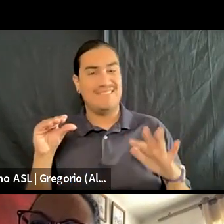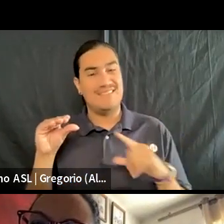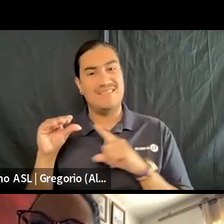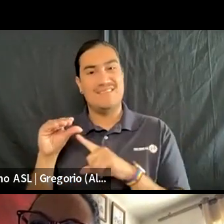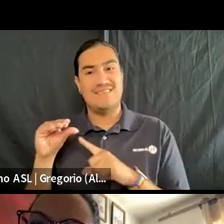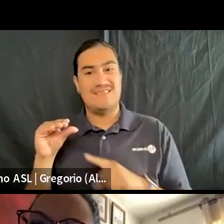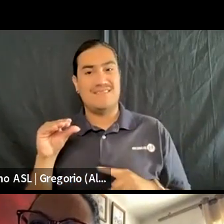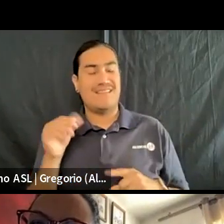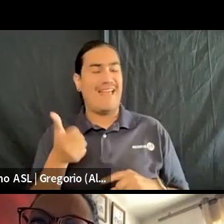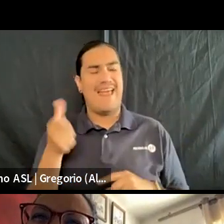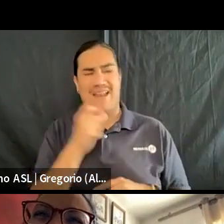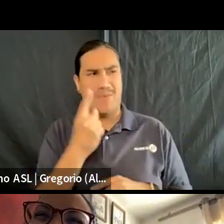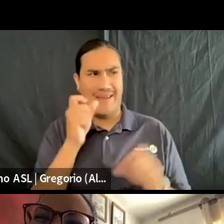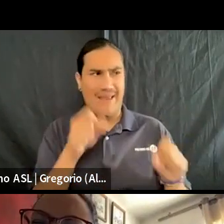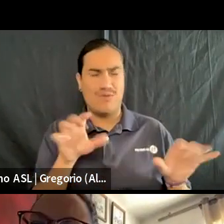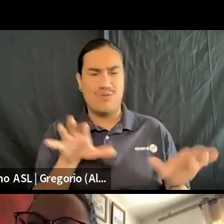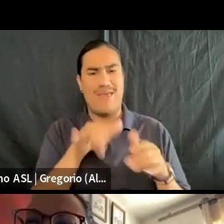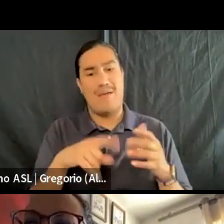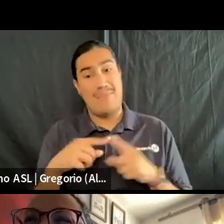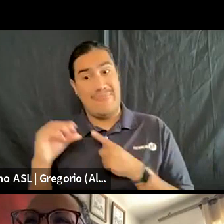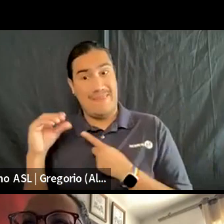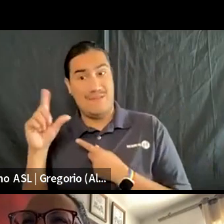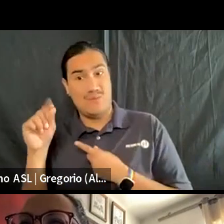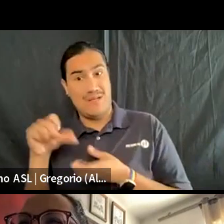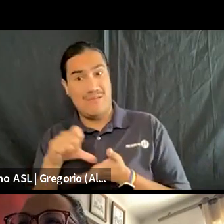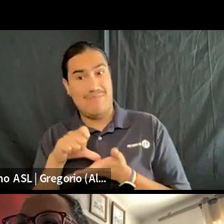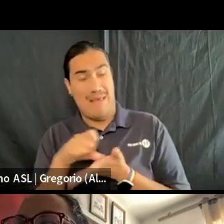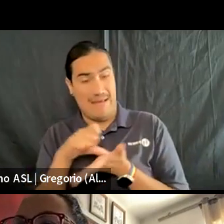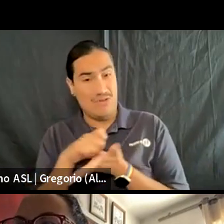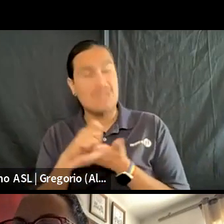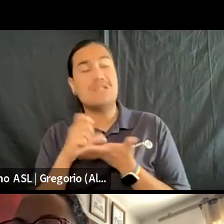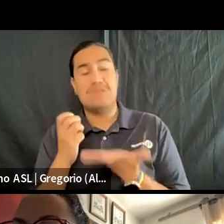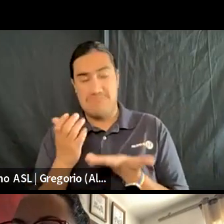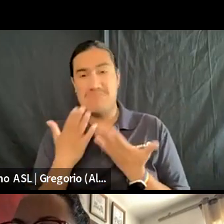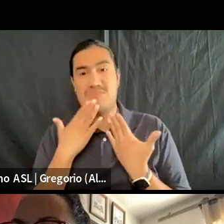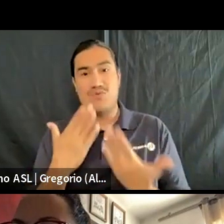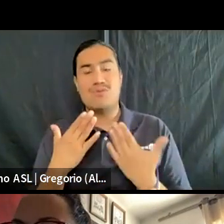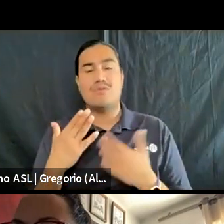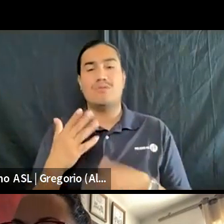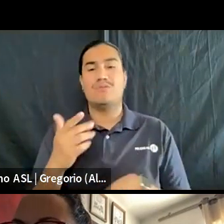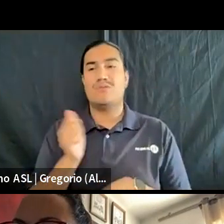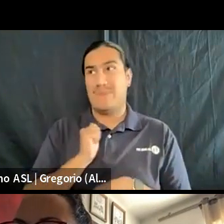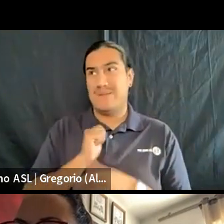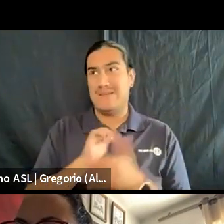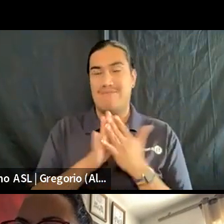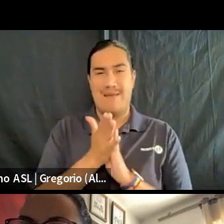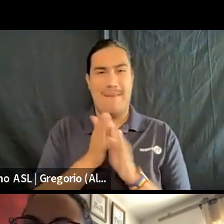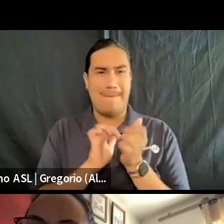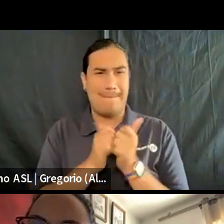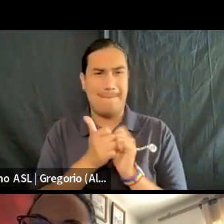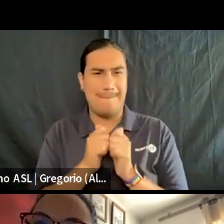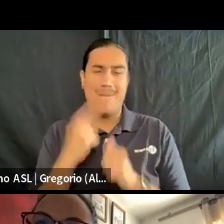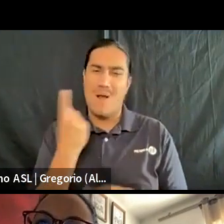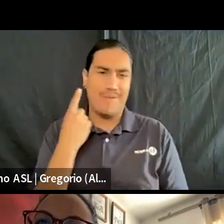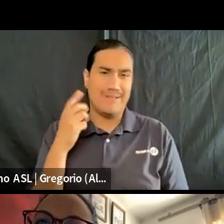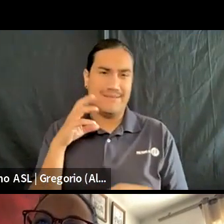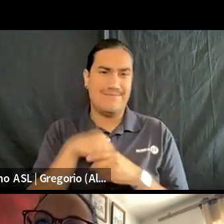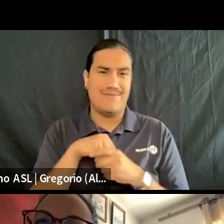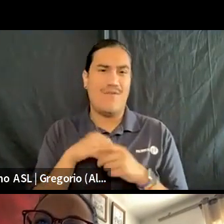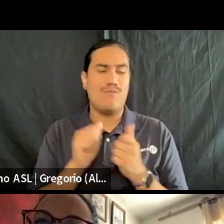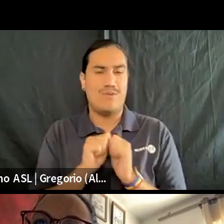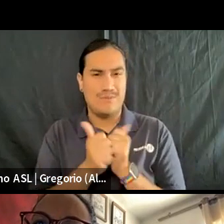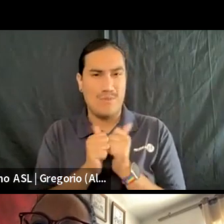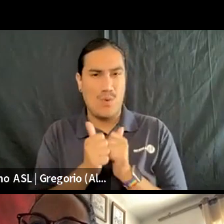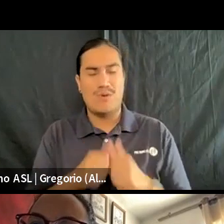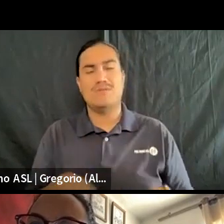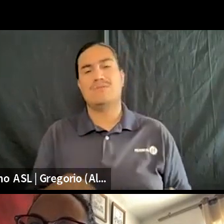do that, you know? So me being competitive, I play baseball. I always play sports in my life. I said, okay, I want to